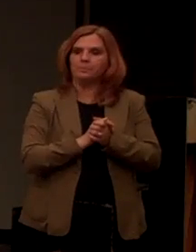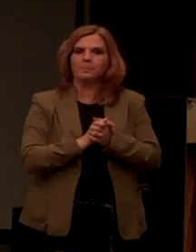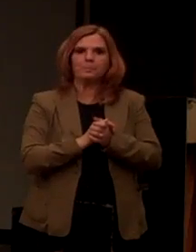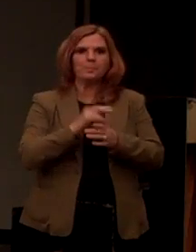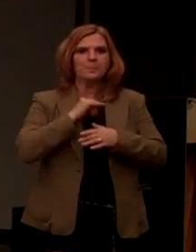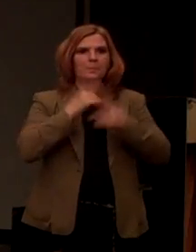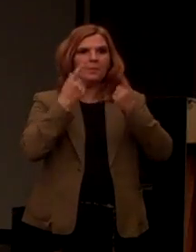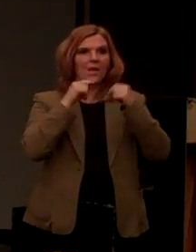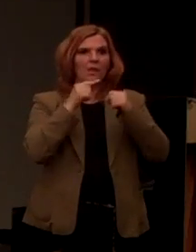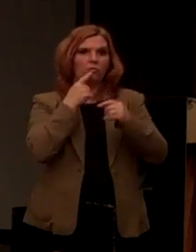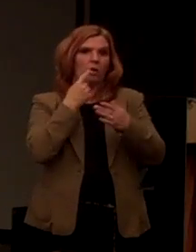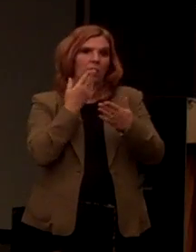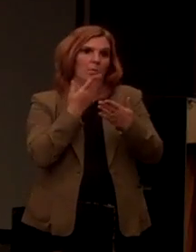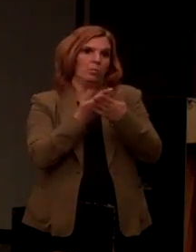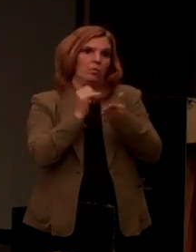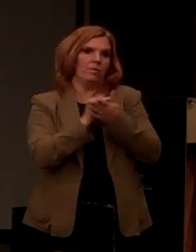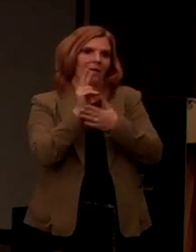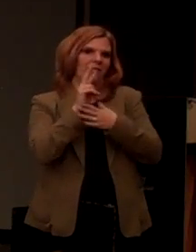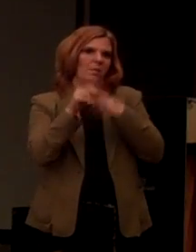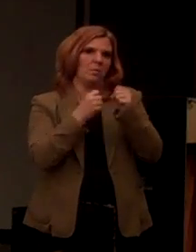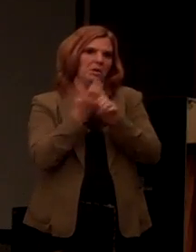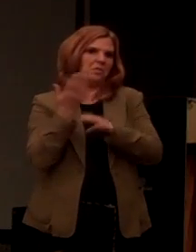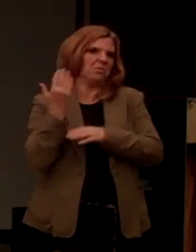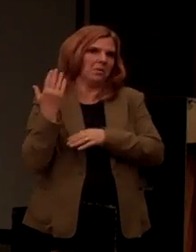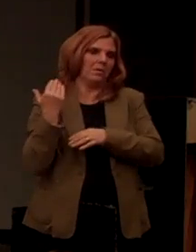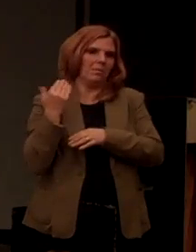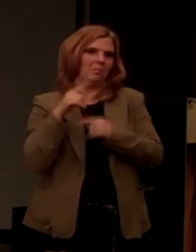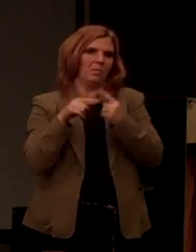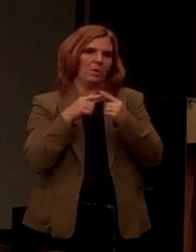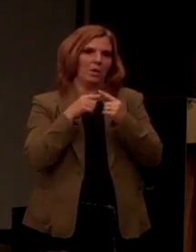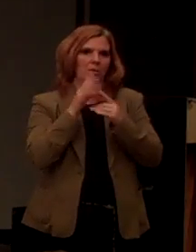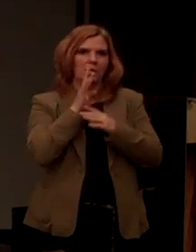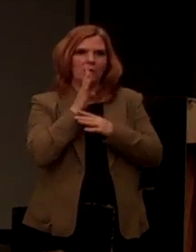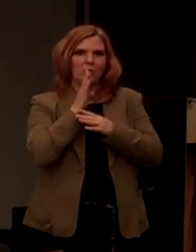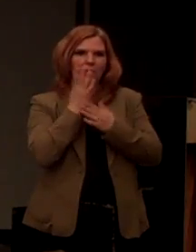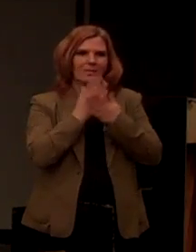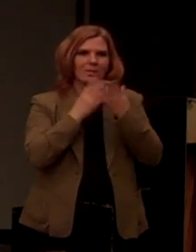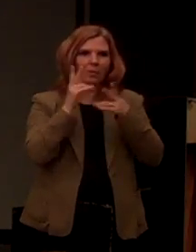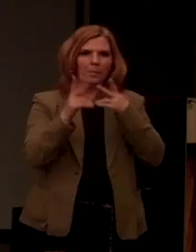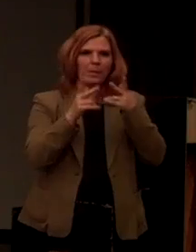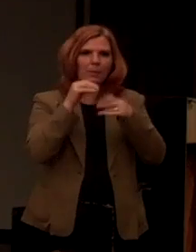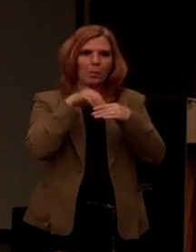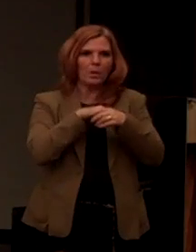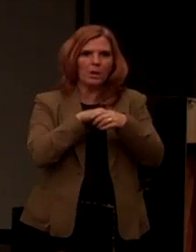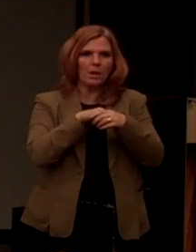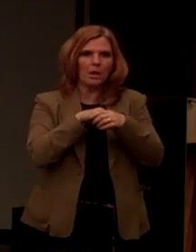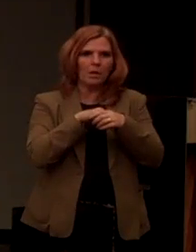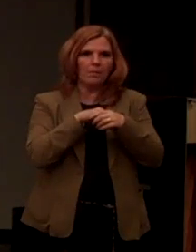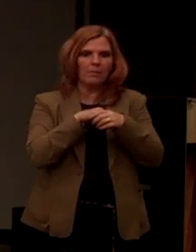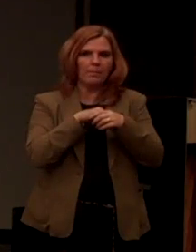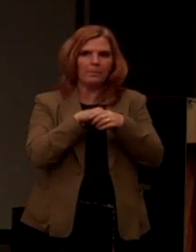I tried to prove that point a couple of years ago when I was talking to some people in